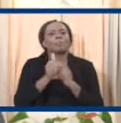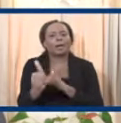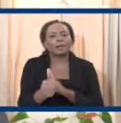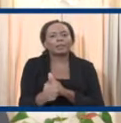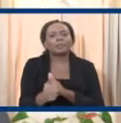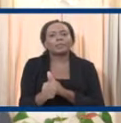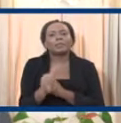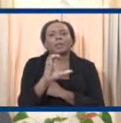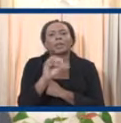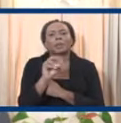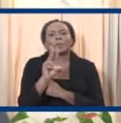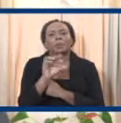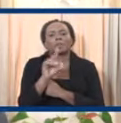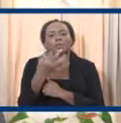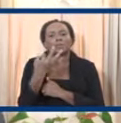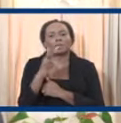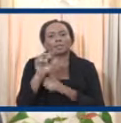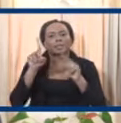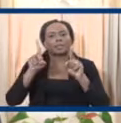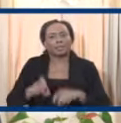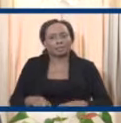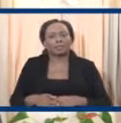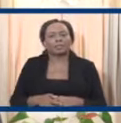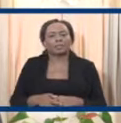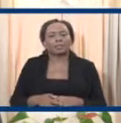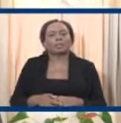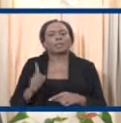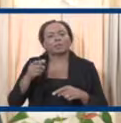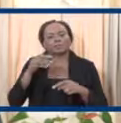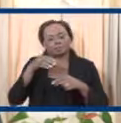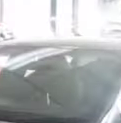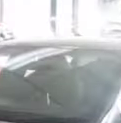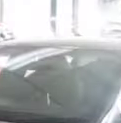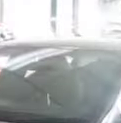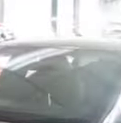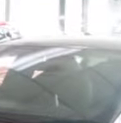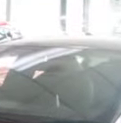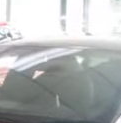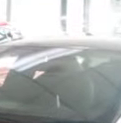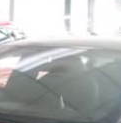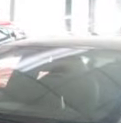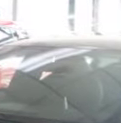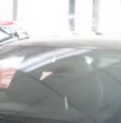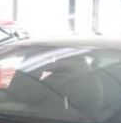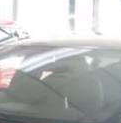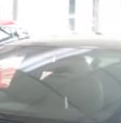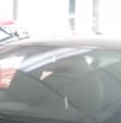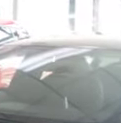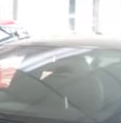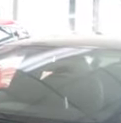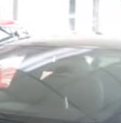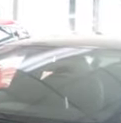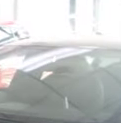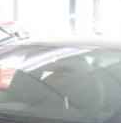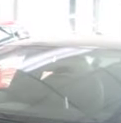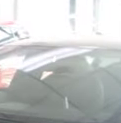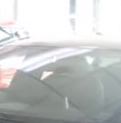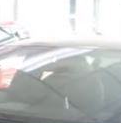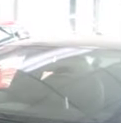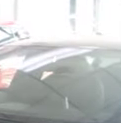test, you just clear immigration and you are allowed into Barbados. In other news, major changes are coming to the local car